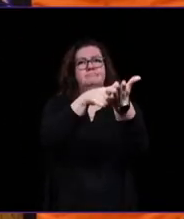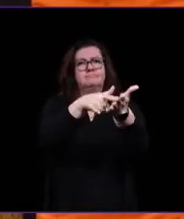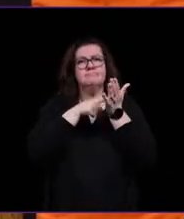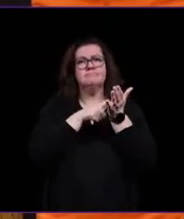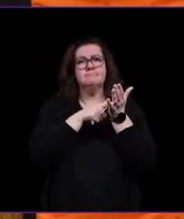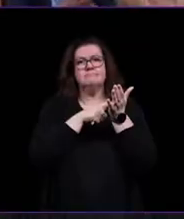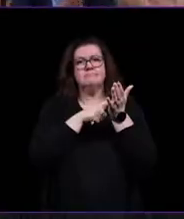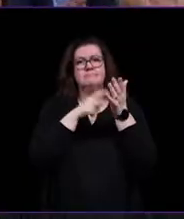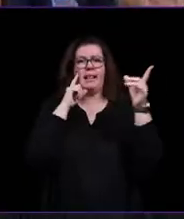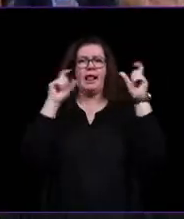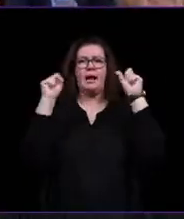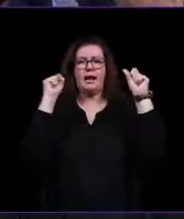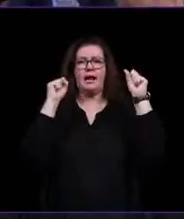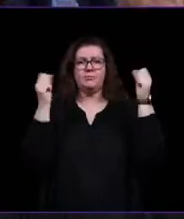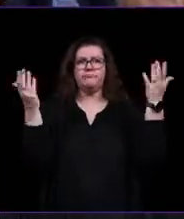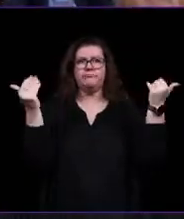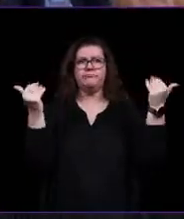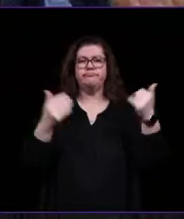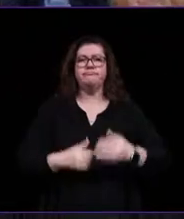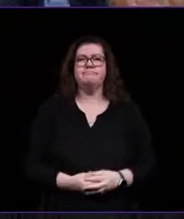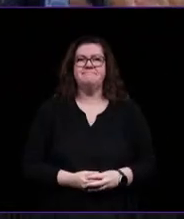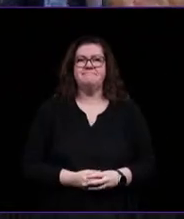applause.